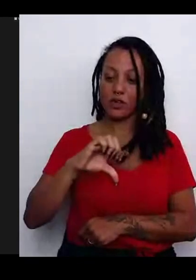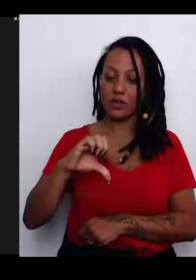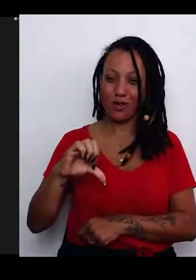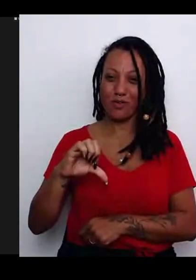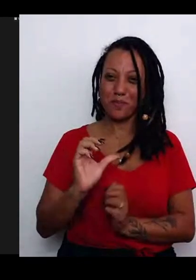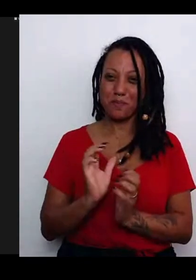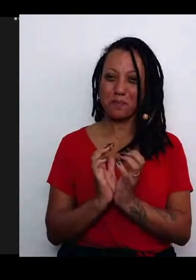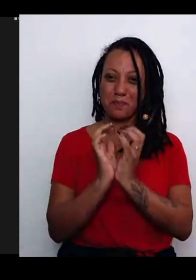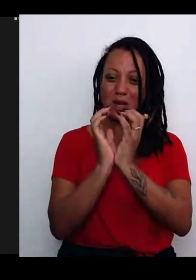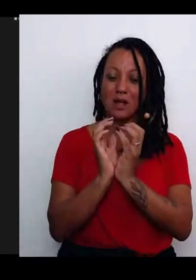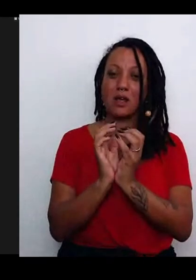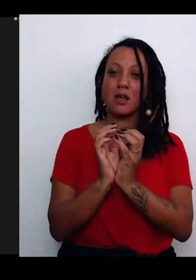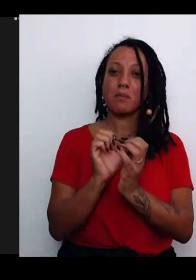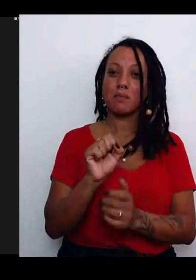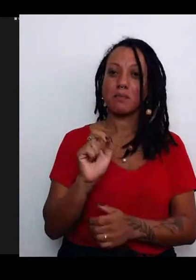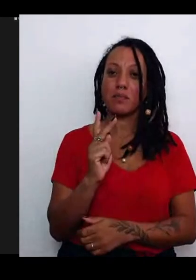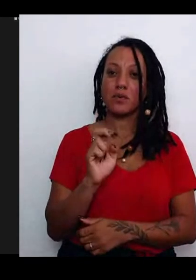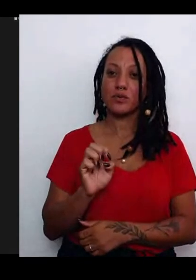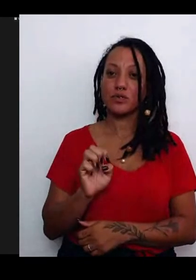foreign